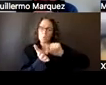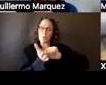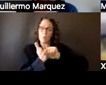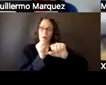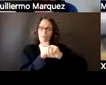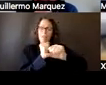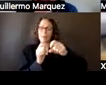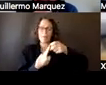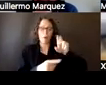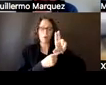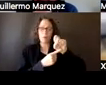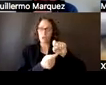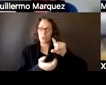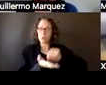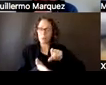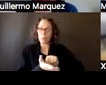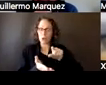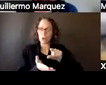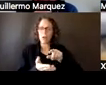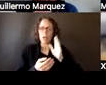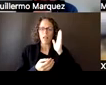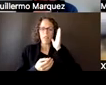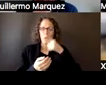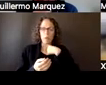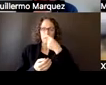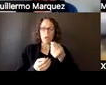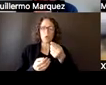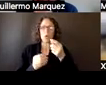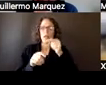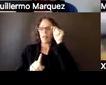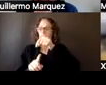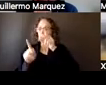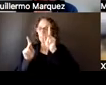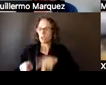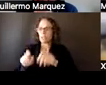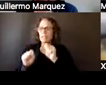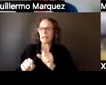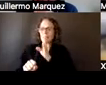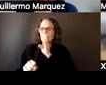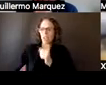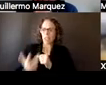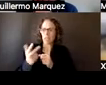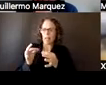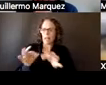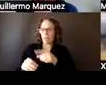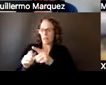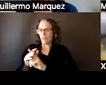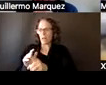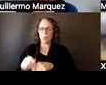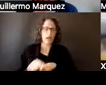so-and-so ran away and this person can speak English, Spanish, and French. There were thousands of runaway slave advertisements that